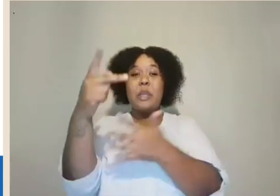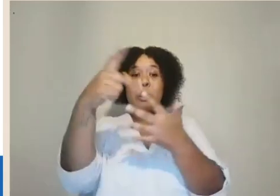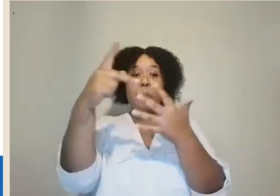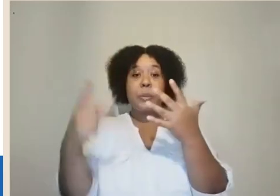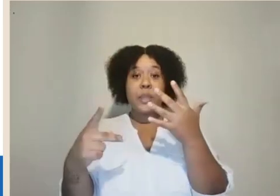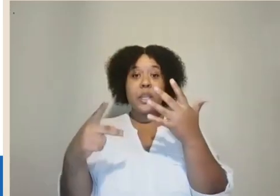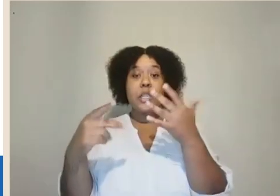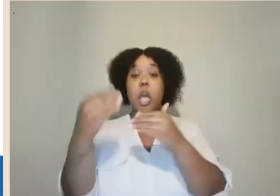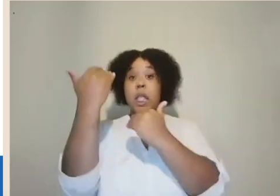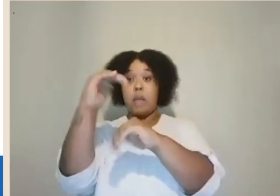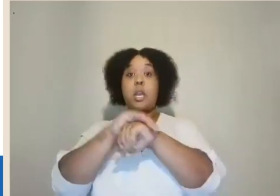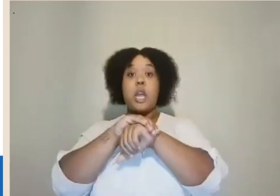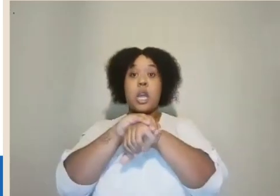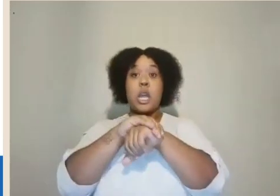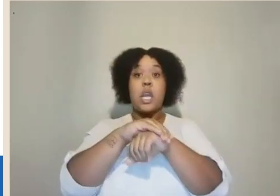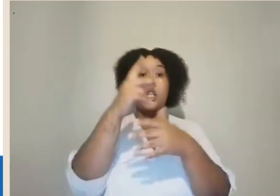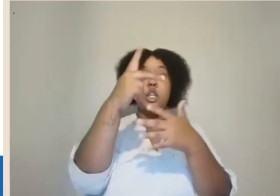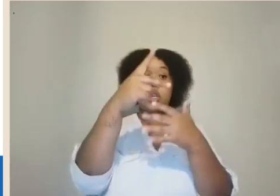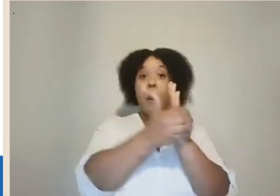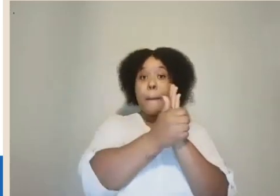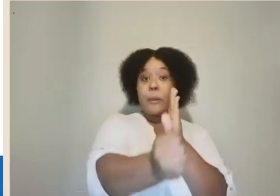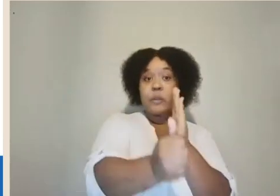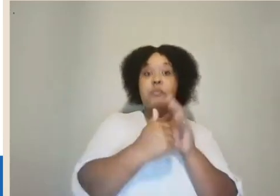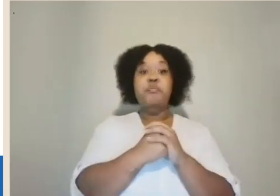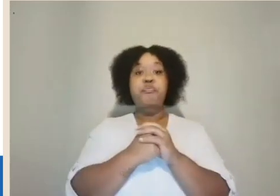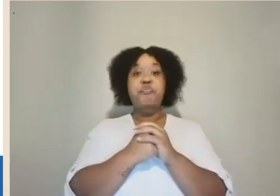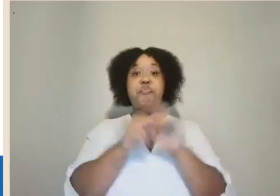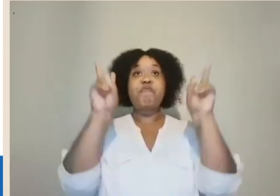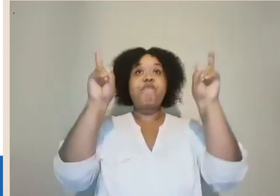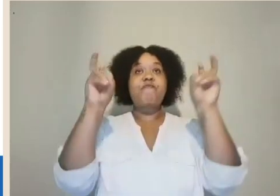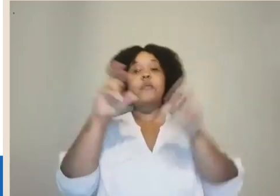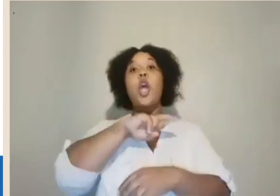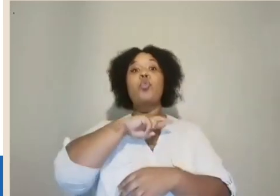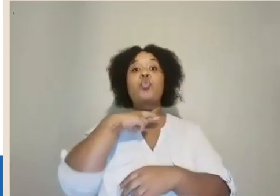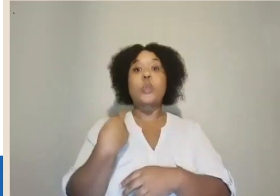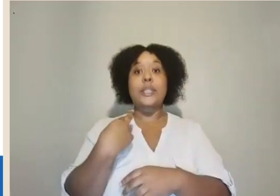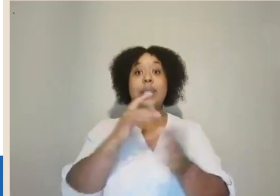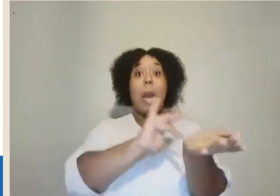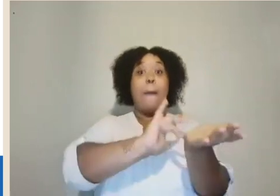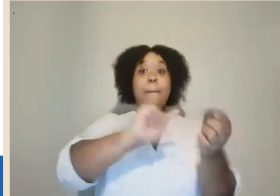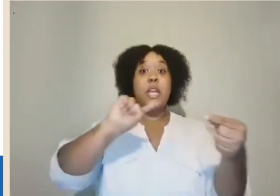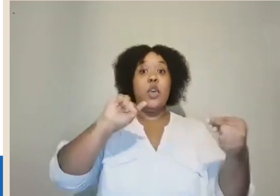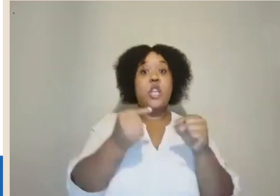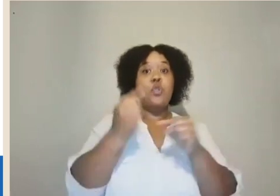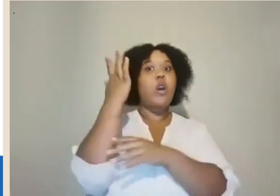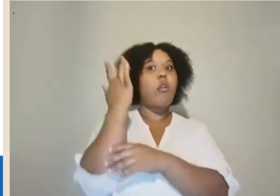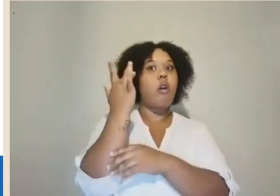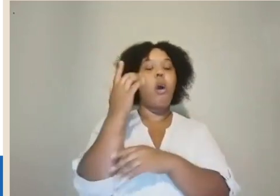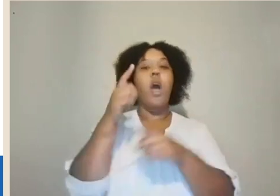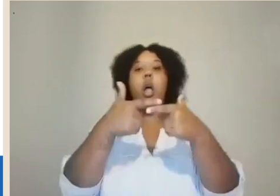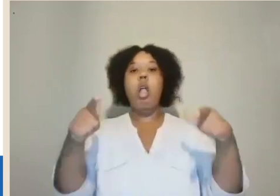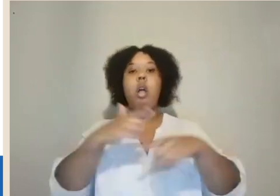limited English proficients, LEP population, is considered to be at risk to a medical injury due to a language barrier, at